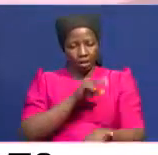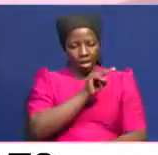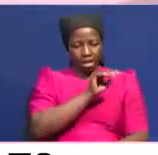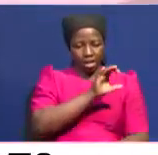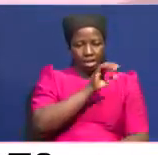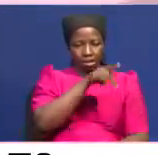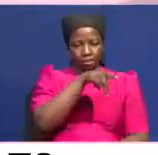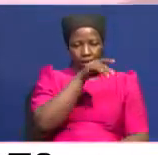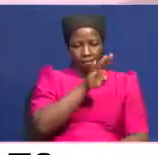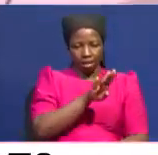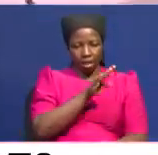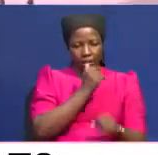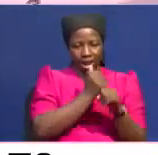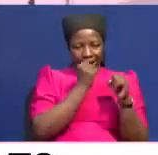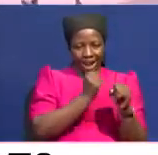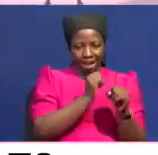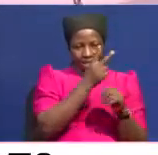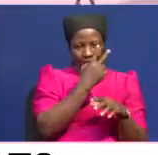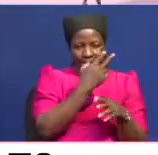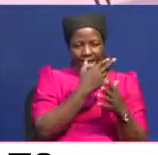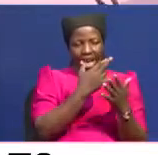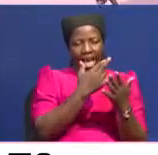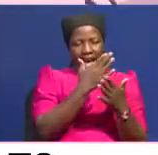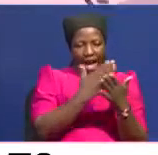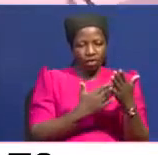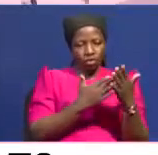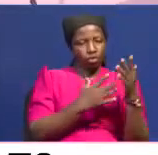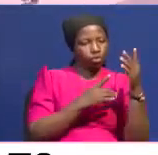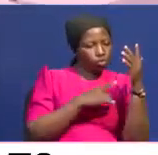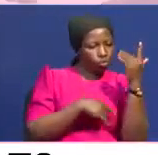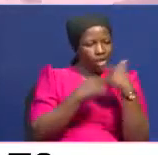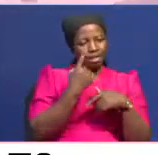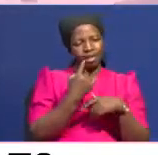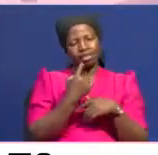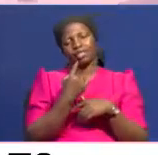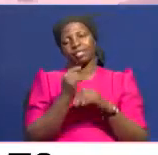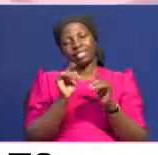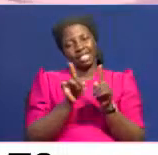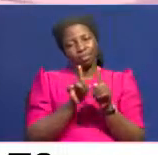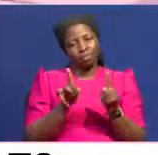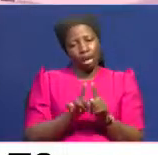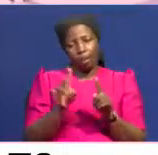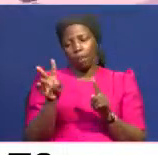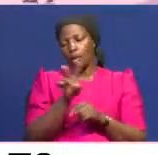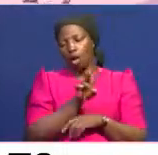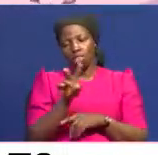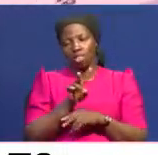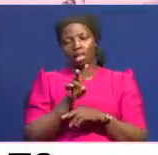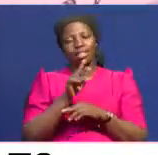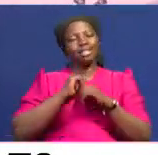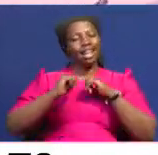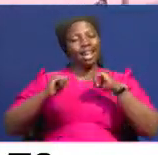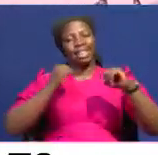momentum in the second half to record a similar score as the two sides shared points on